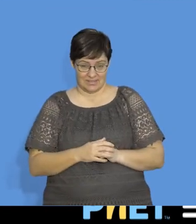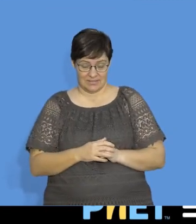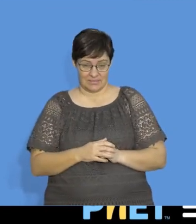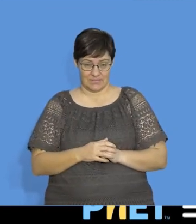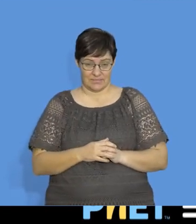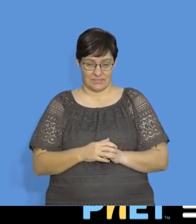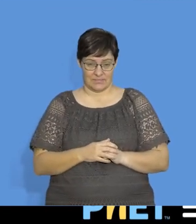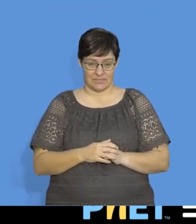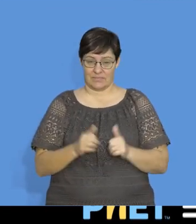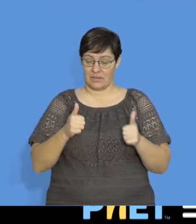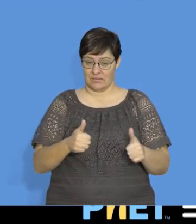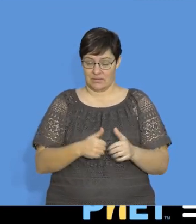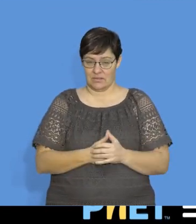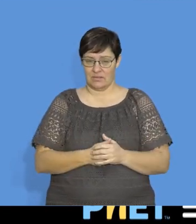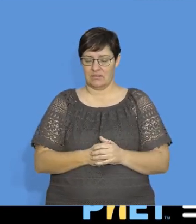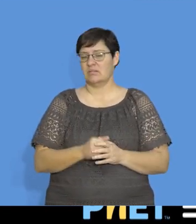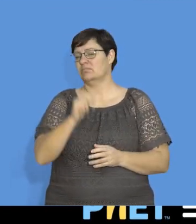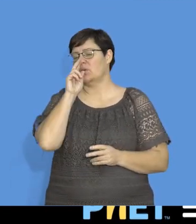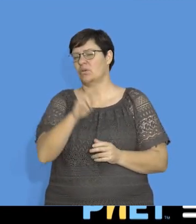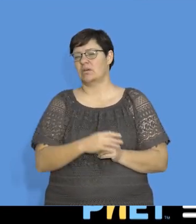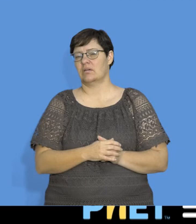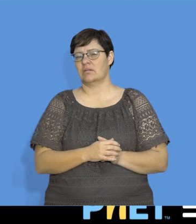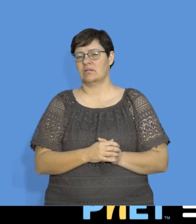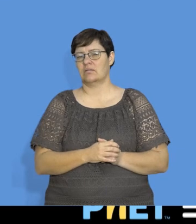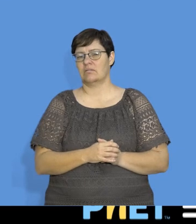that make sense? Great. Let's look at